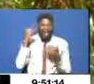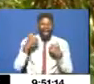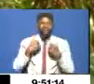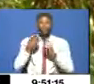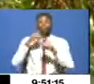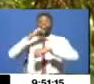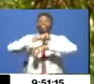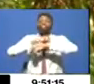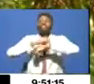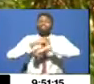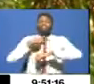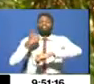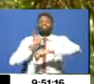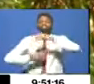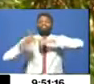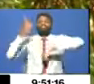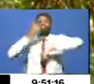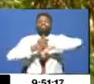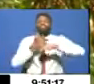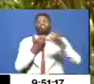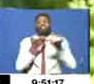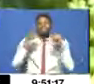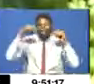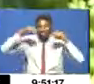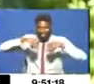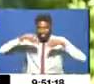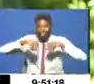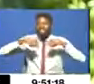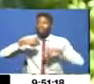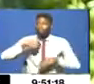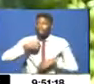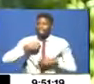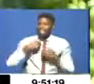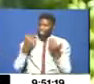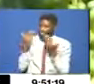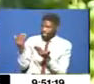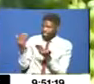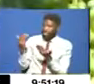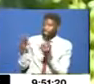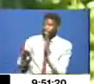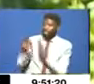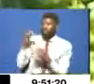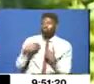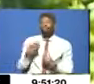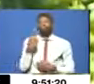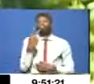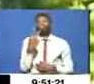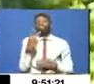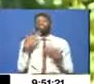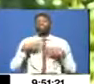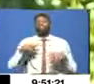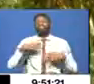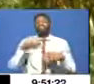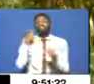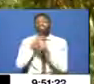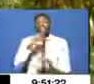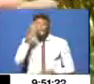up my practice here. I found there were two veterinary practices in Kitale.